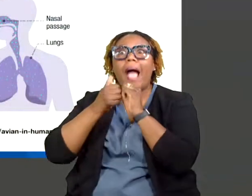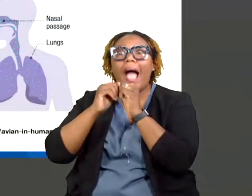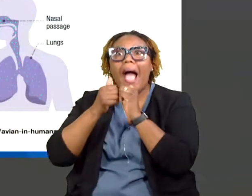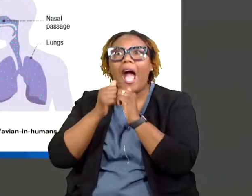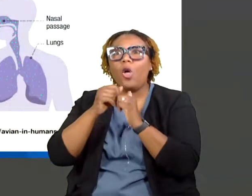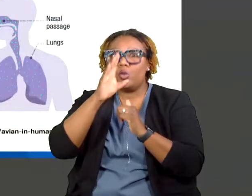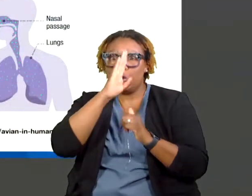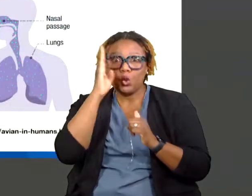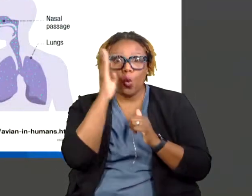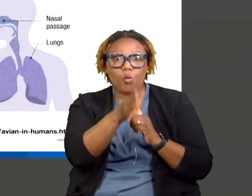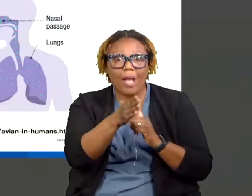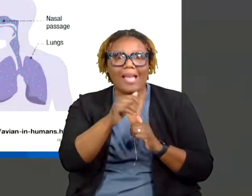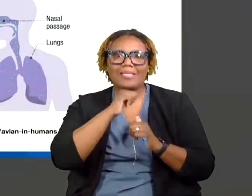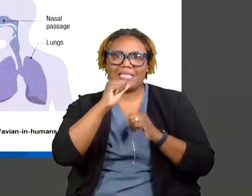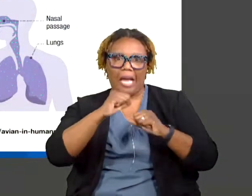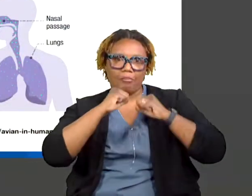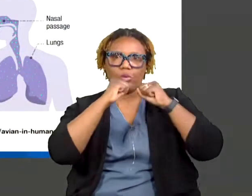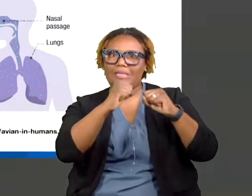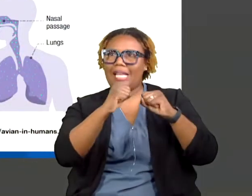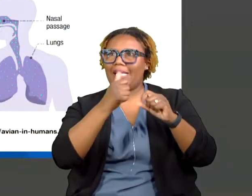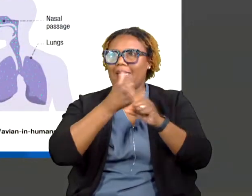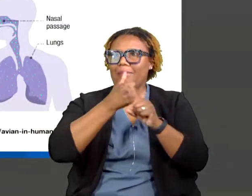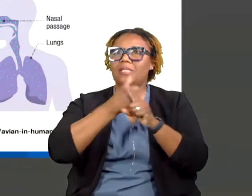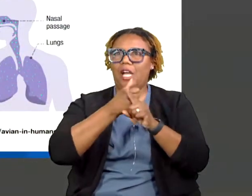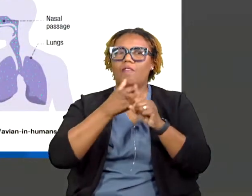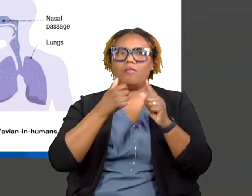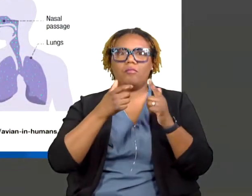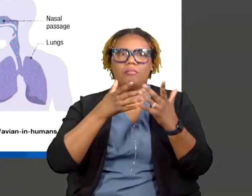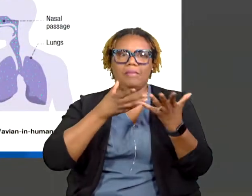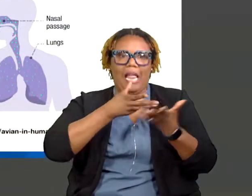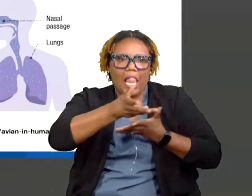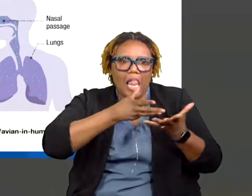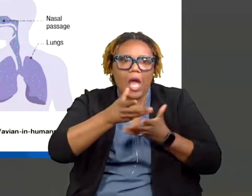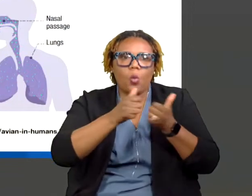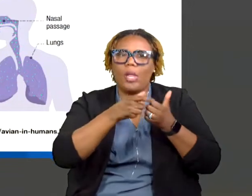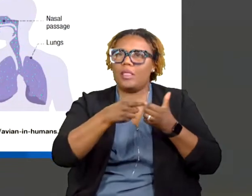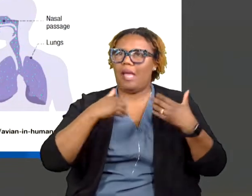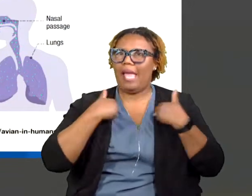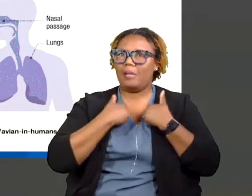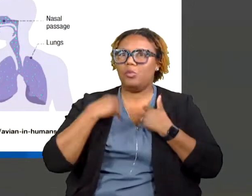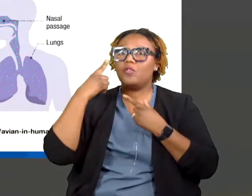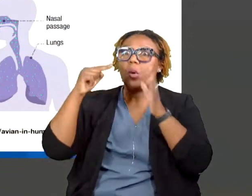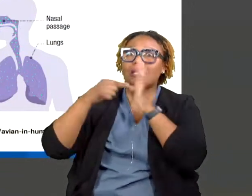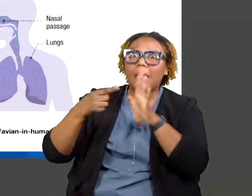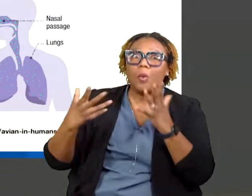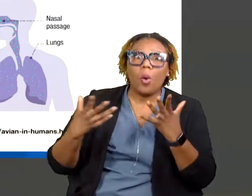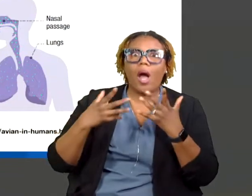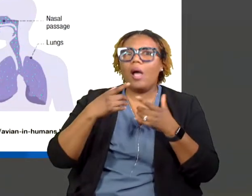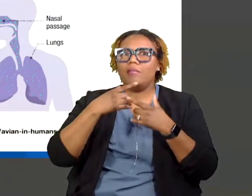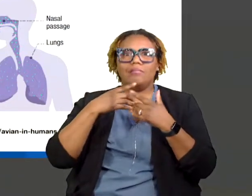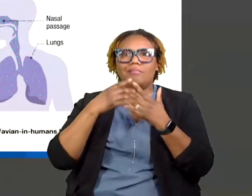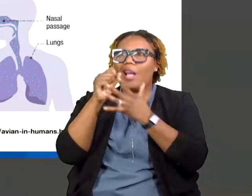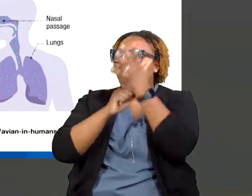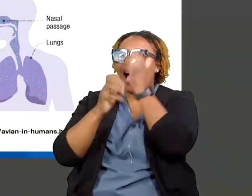unprotected contact with infected animals. For example, not wearing gloves, face masks, or eye protection. And as you can see on